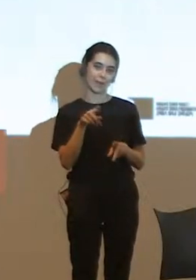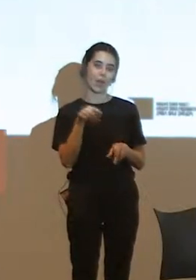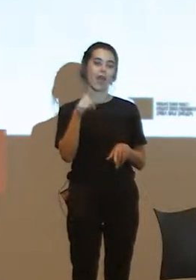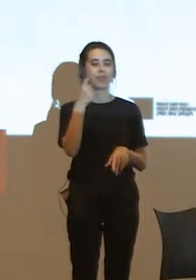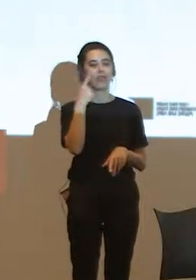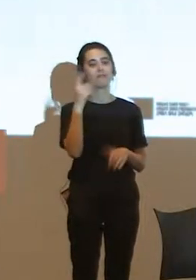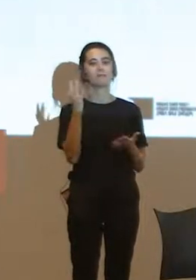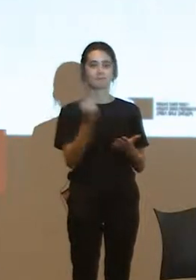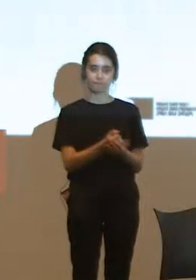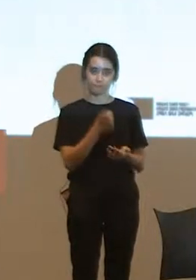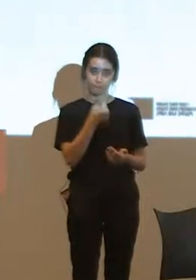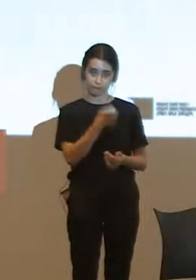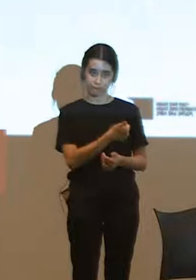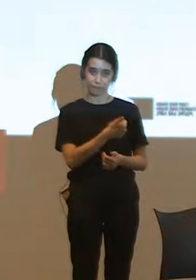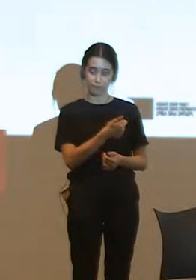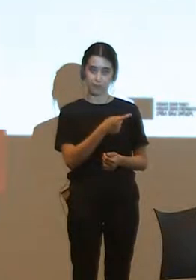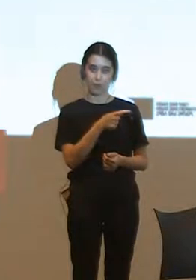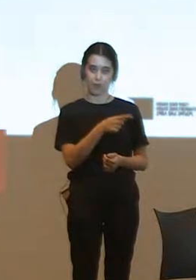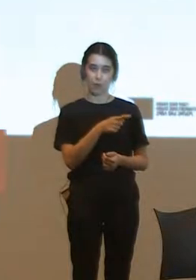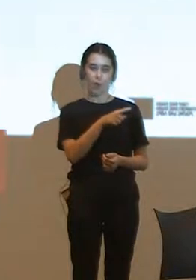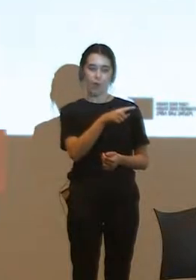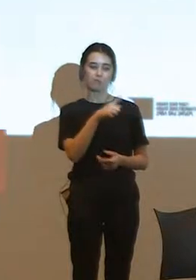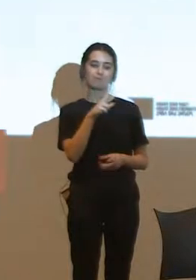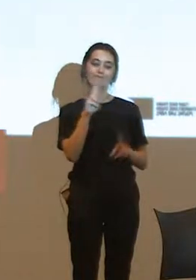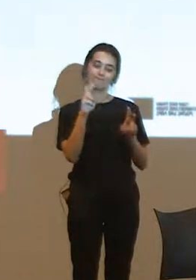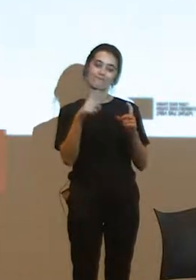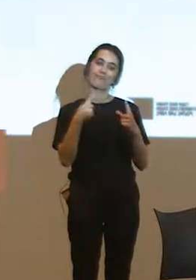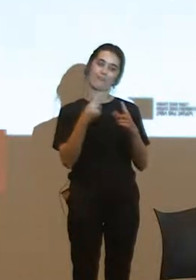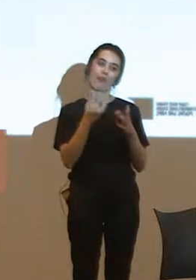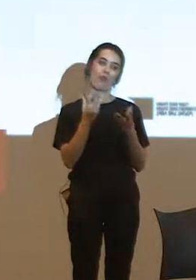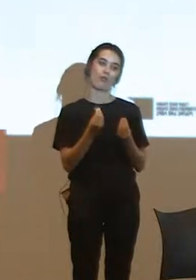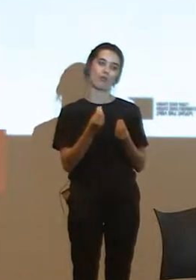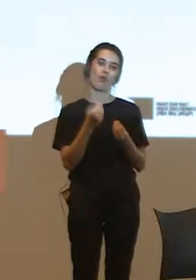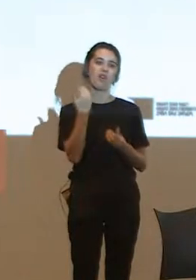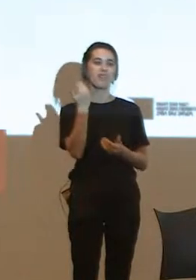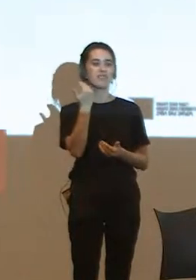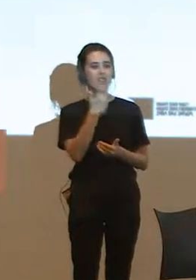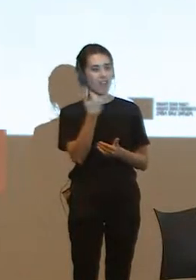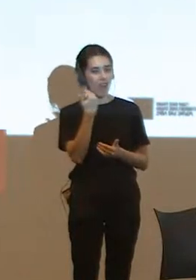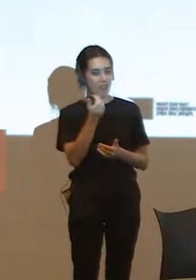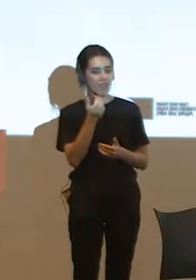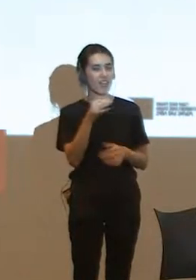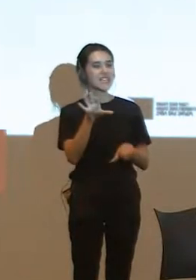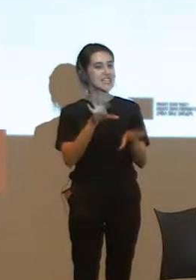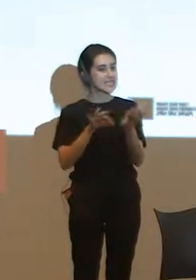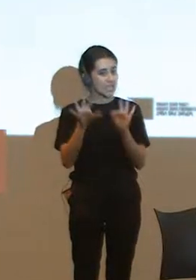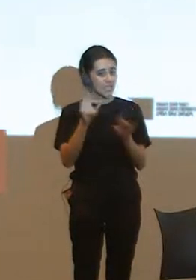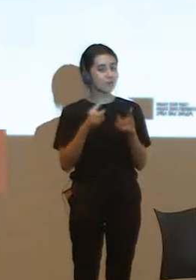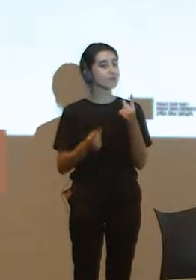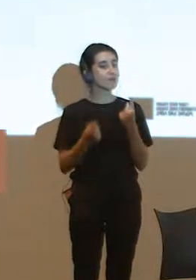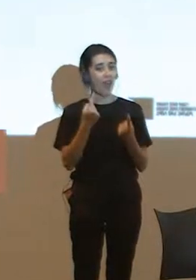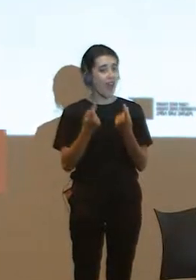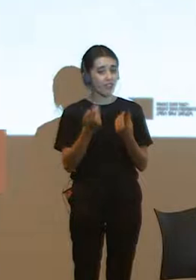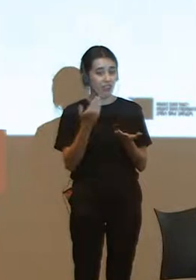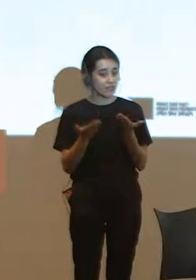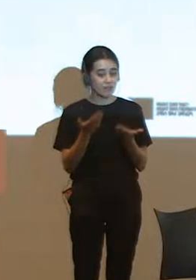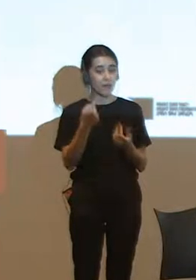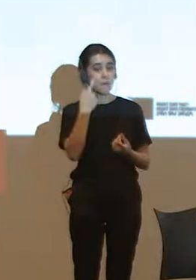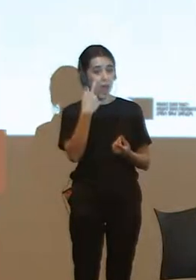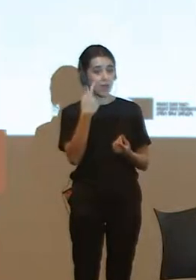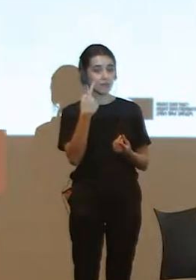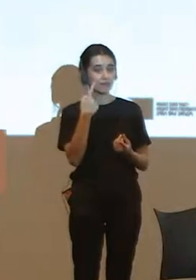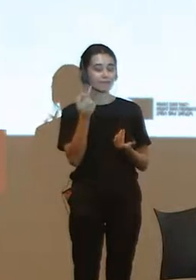law the the fairness of this election can be debated uh to say the least and